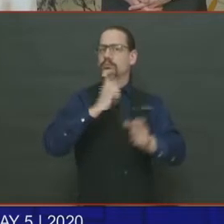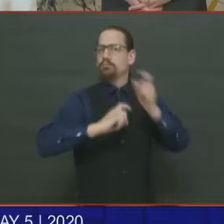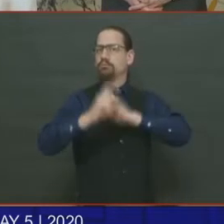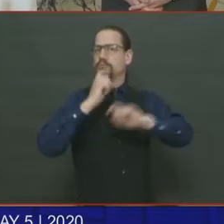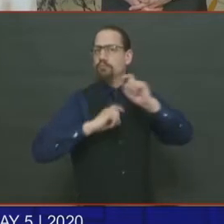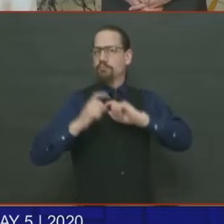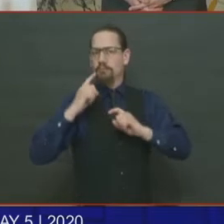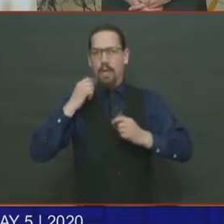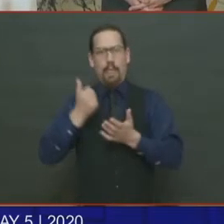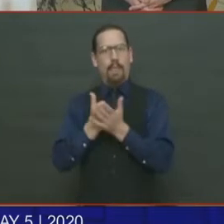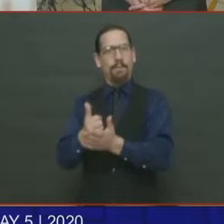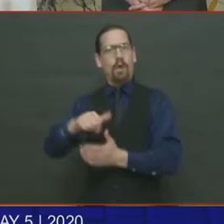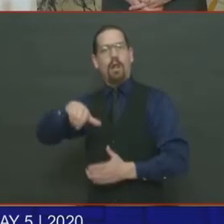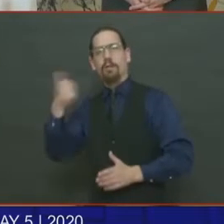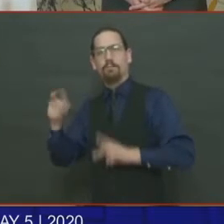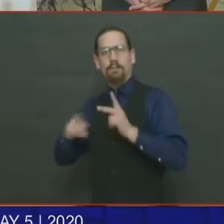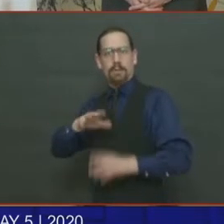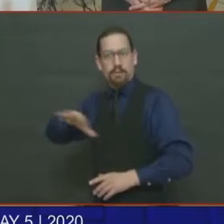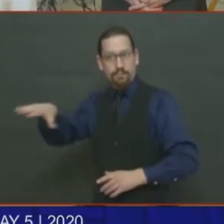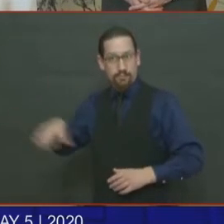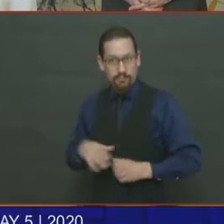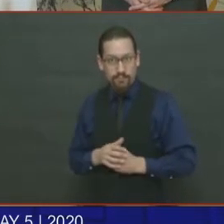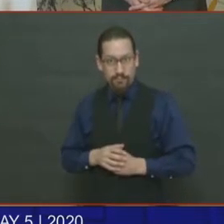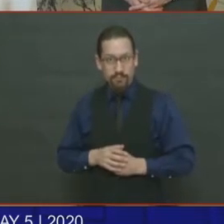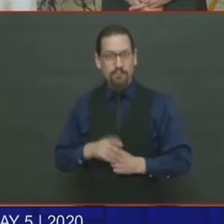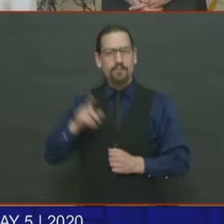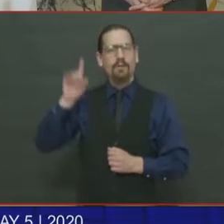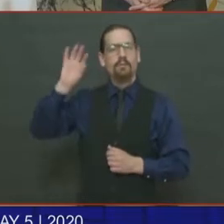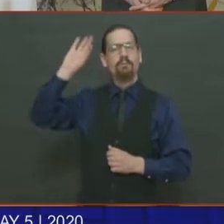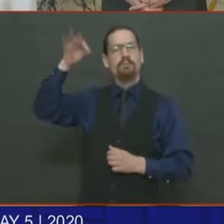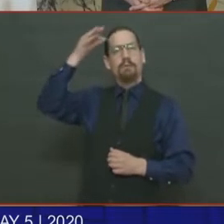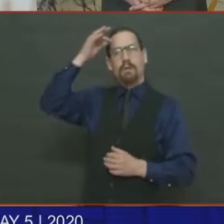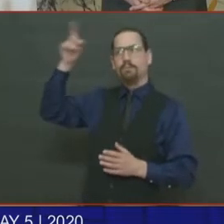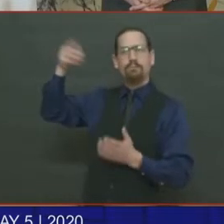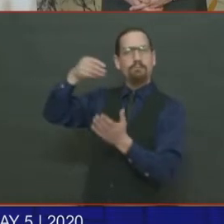SNAP and get more EBT benefits to families who need it most.